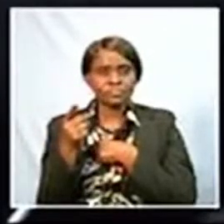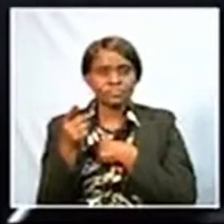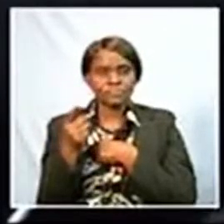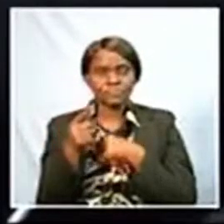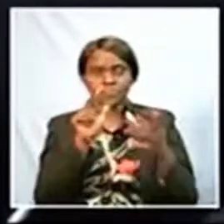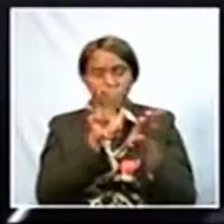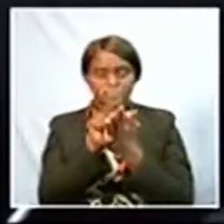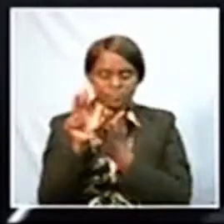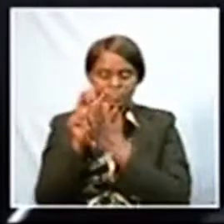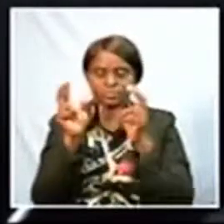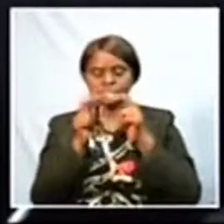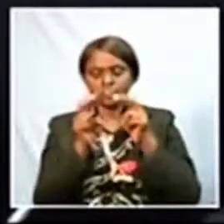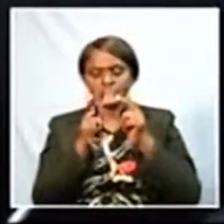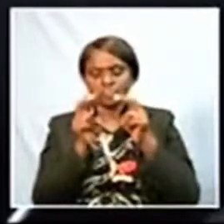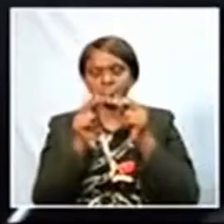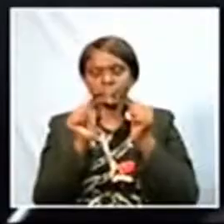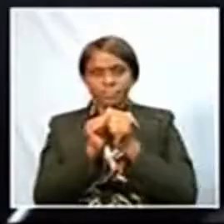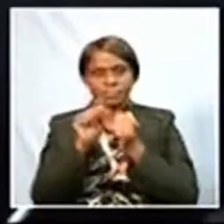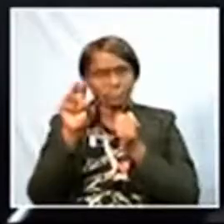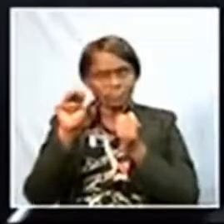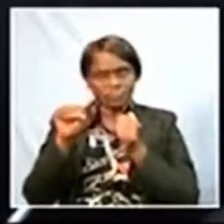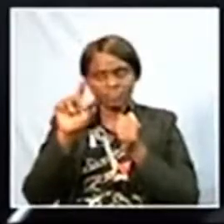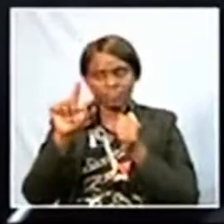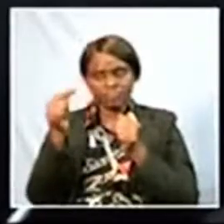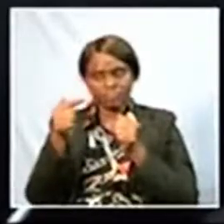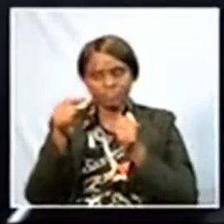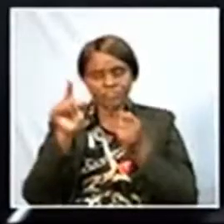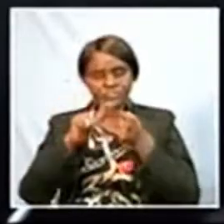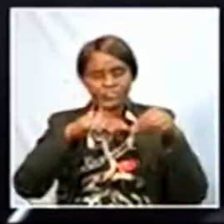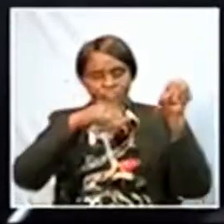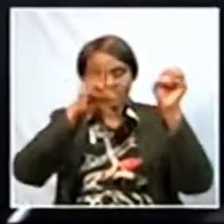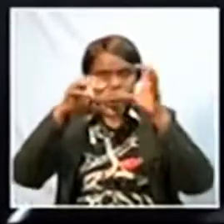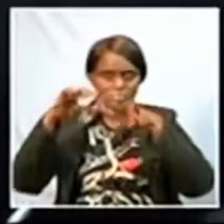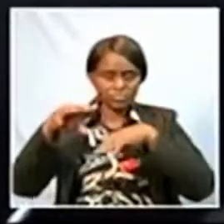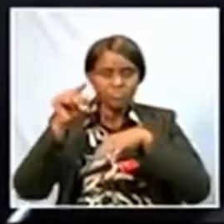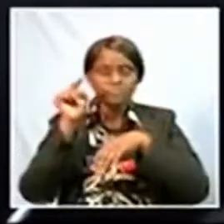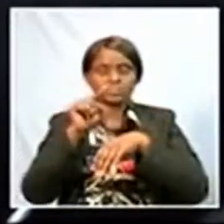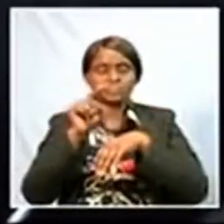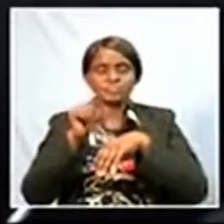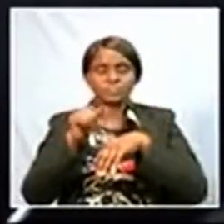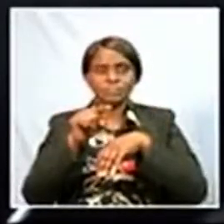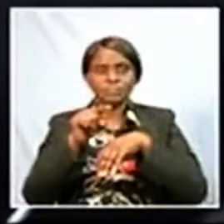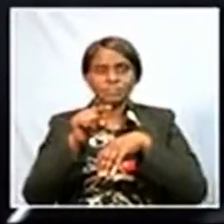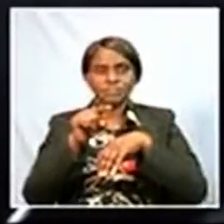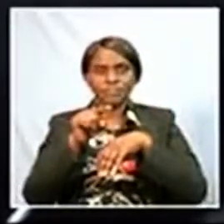signed a contract with the Ministry of Local Government to electrify